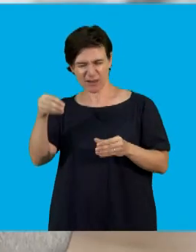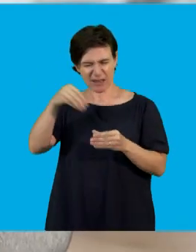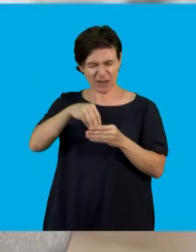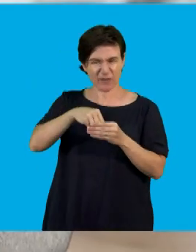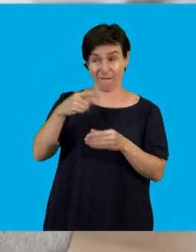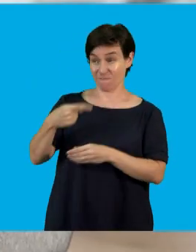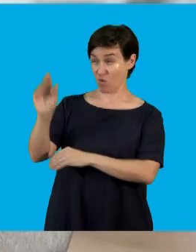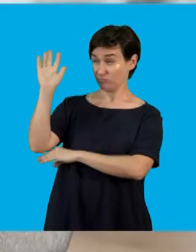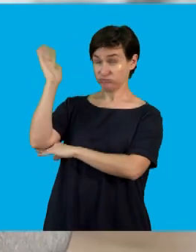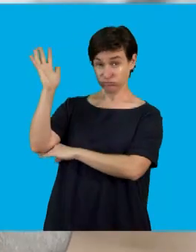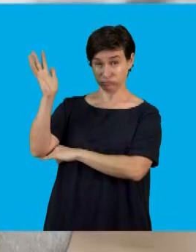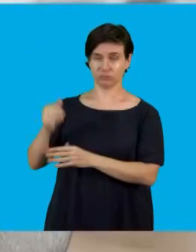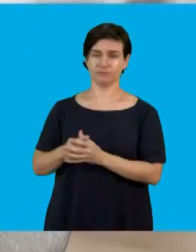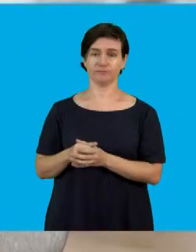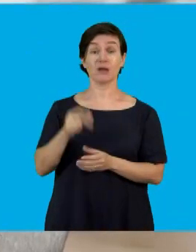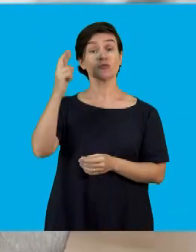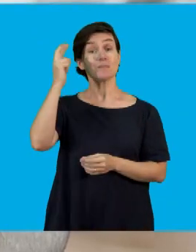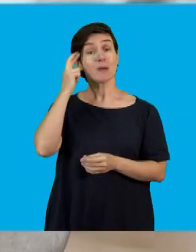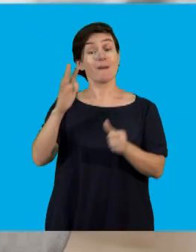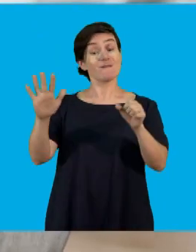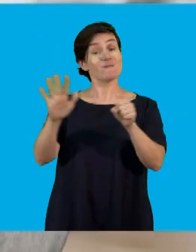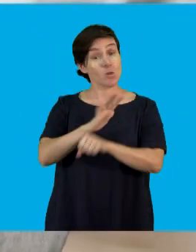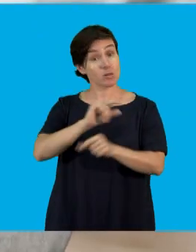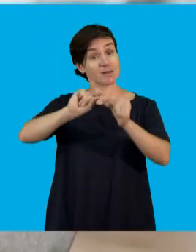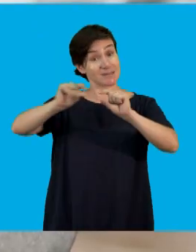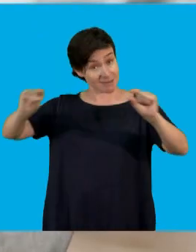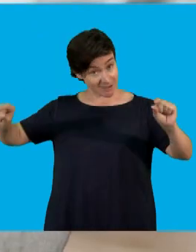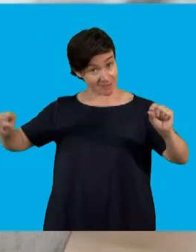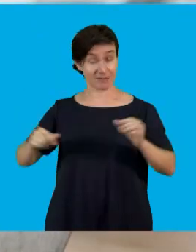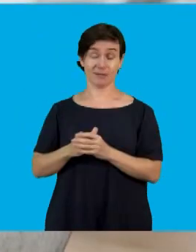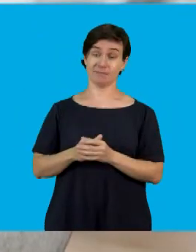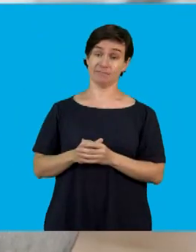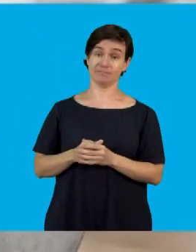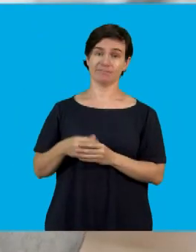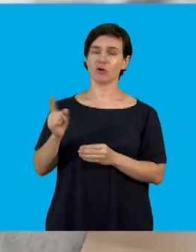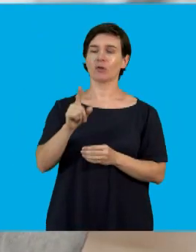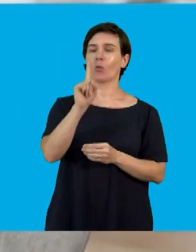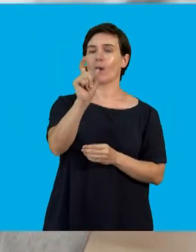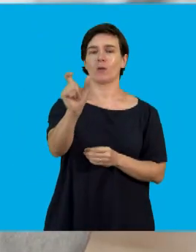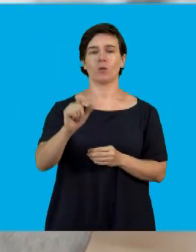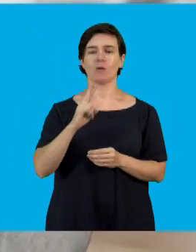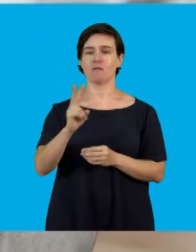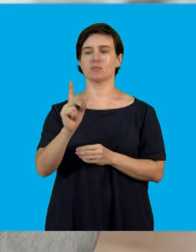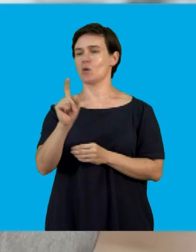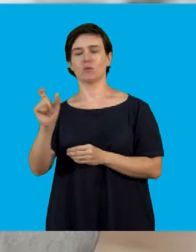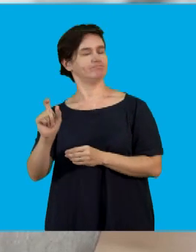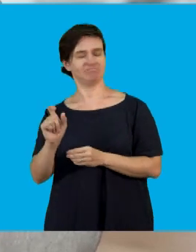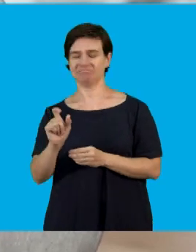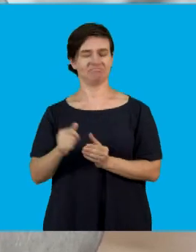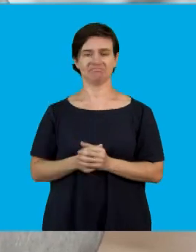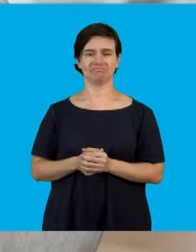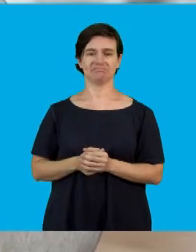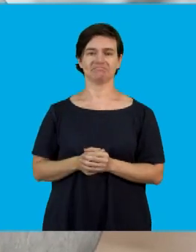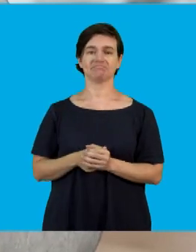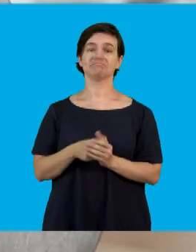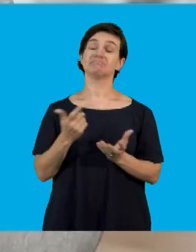give the answers, and full sentences for full marks, because advice you have to write in full sentences, not just one word answer.